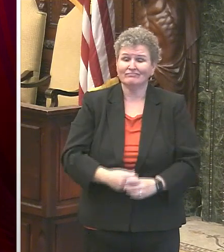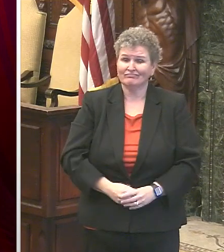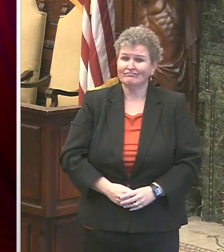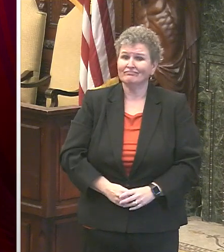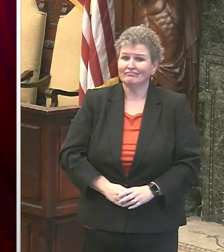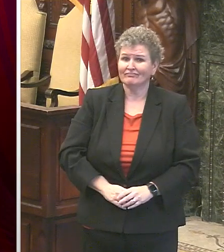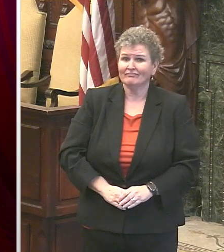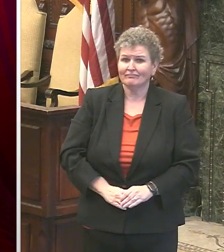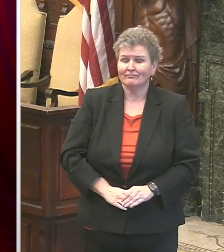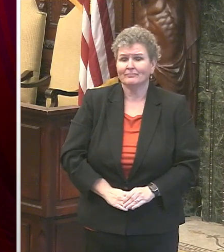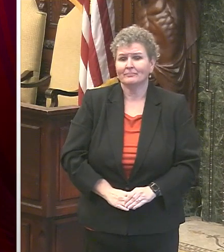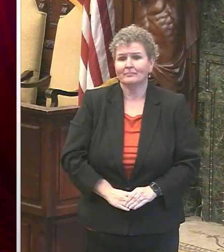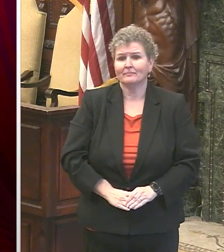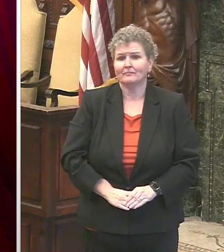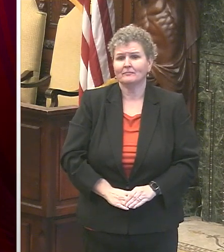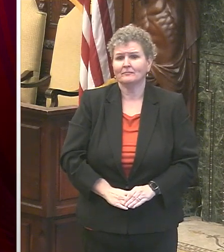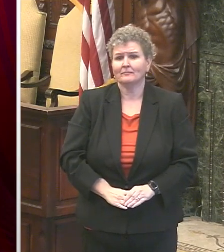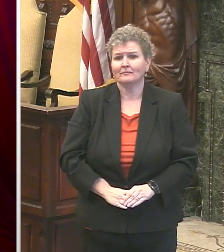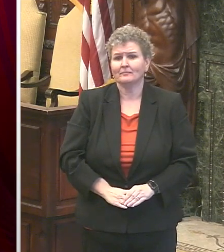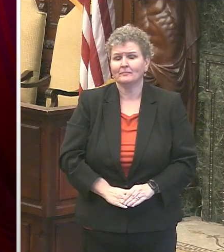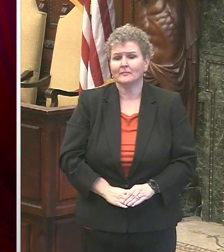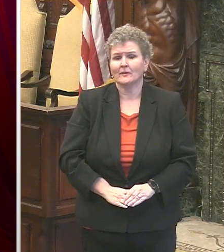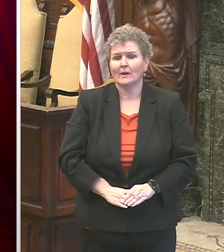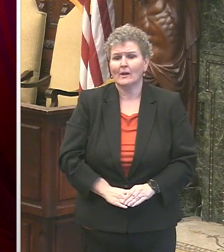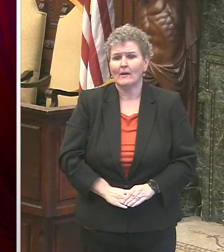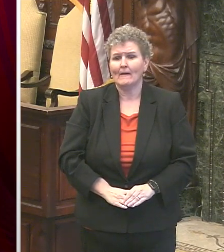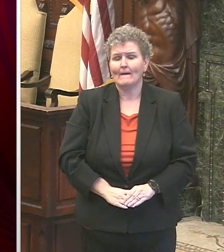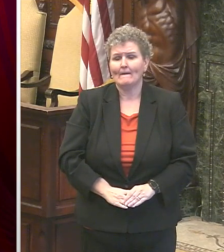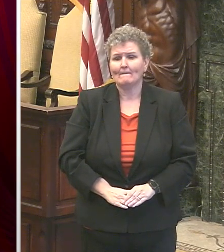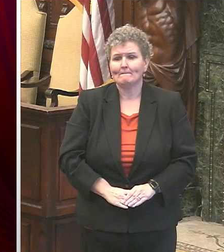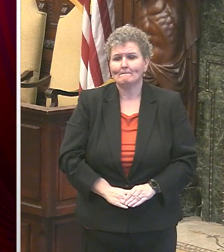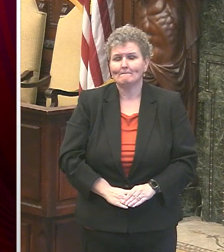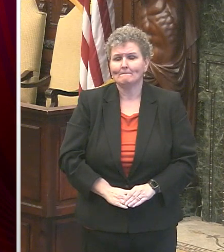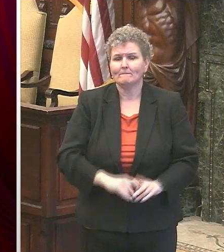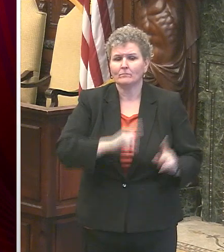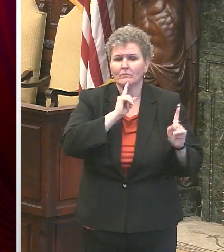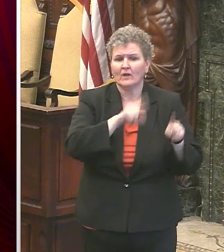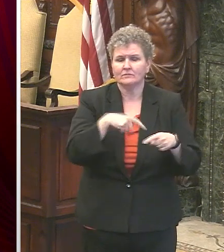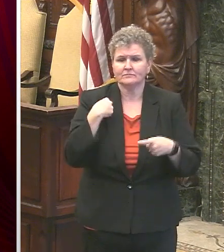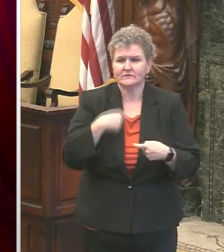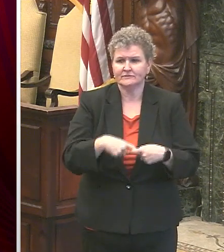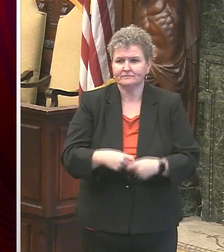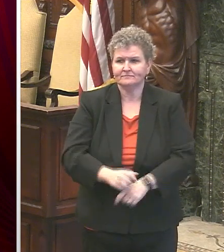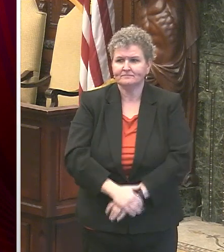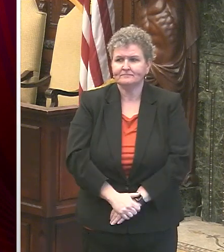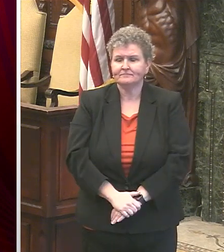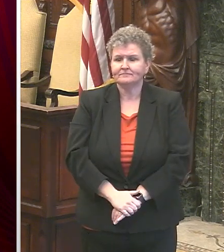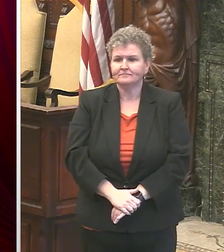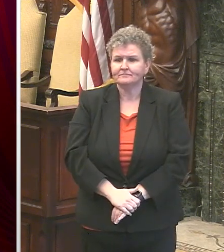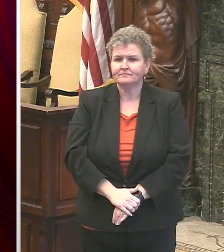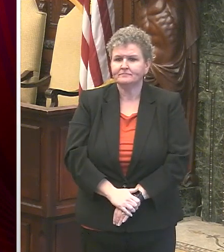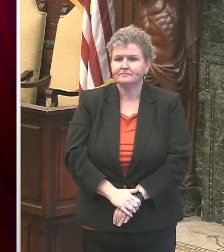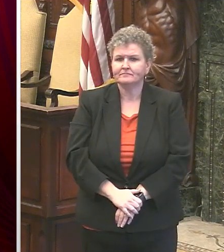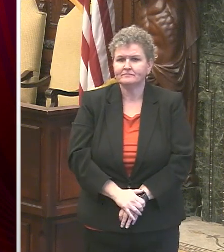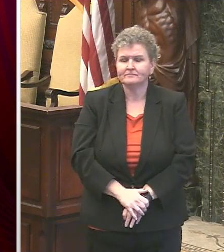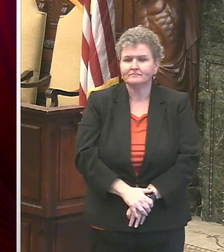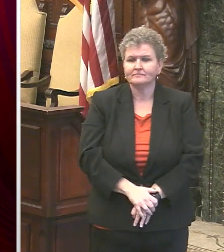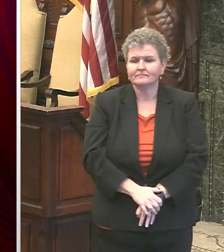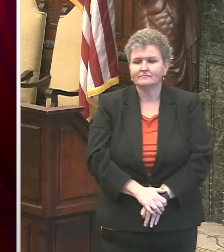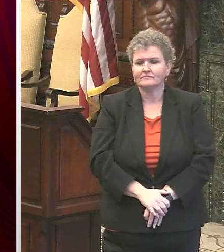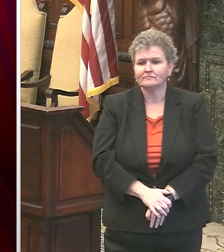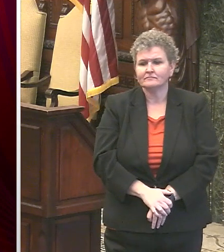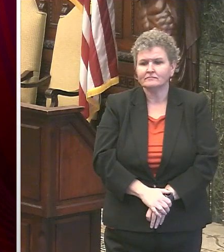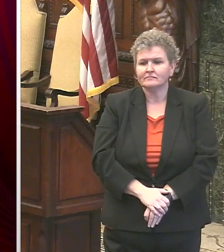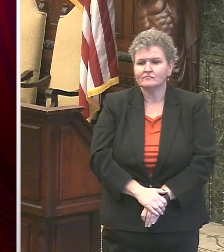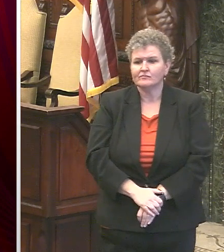La actualización nos la da Eva Gladstein, que nos dice que tiene una actualización muy sencilla, muy breve, que continuamos en conversaciones y